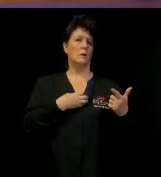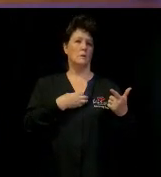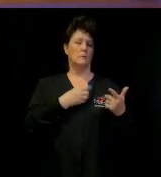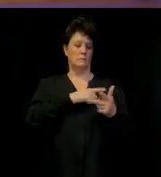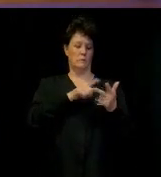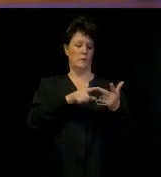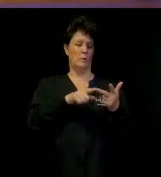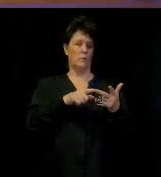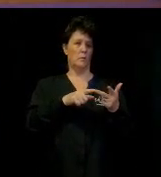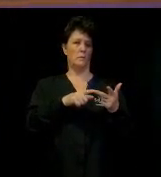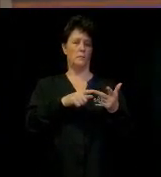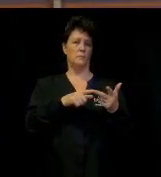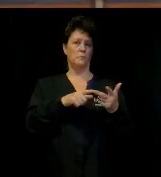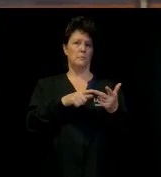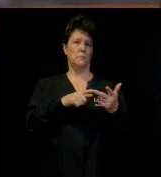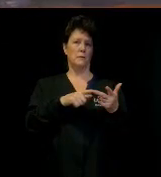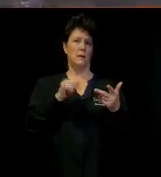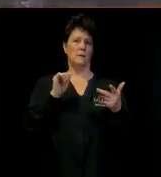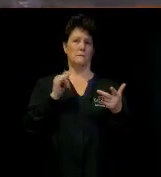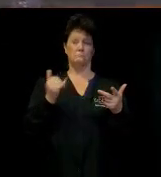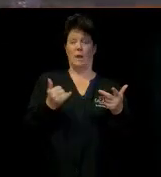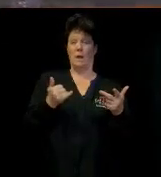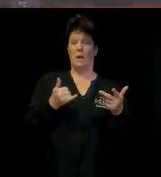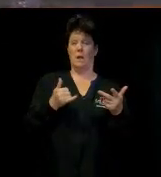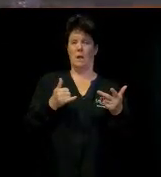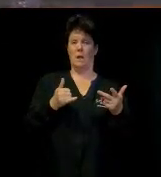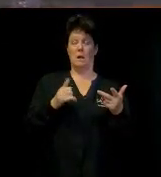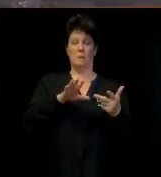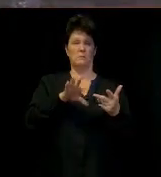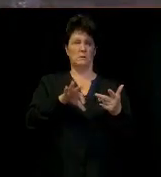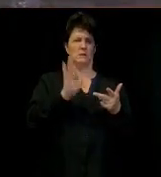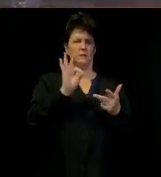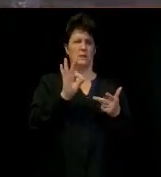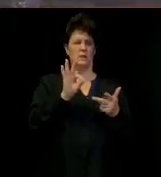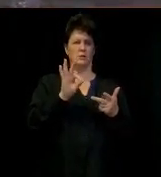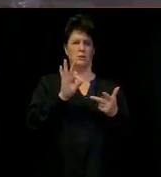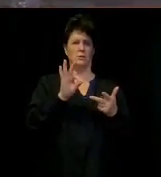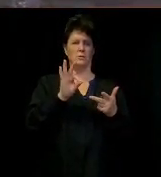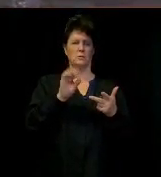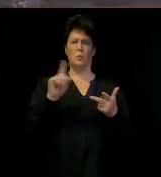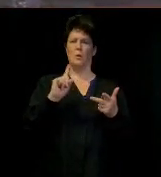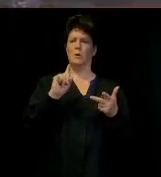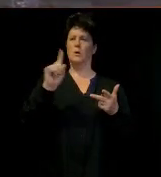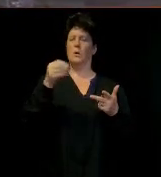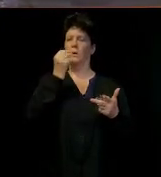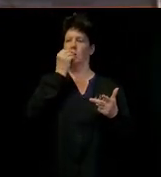Three, now I got to make a decision of where I'm going to eat to deal with my hunger. And four, I'm going to go feast.